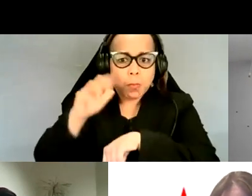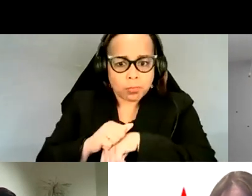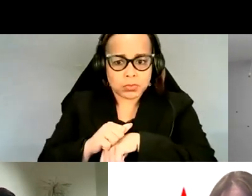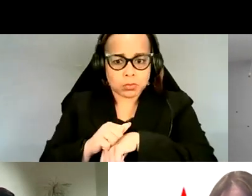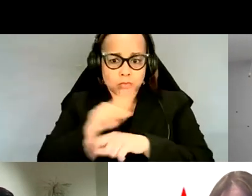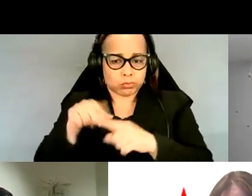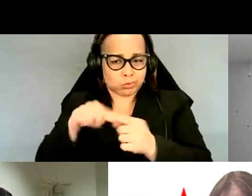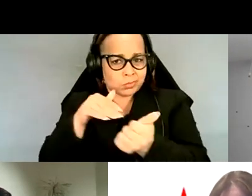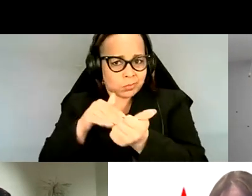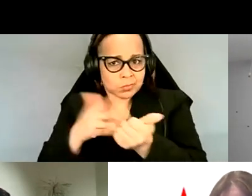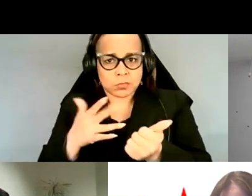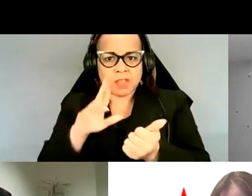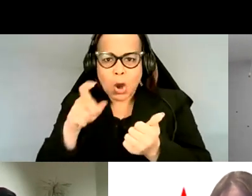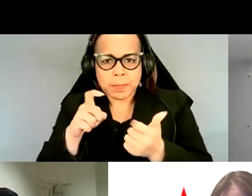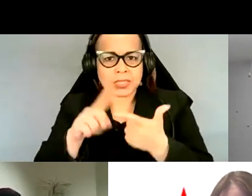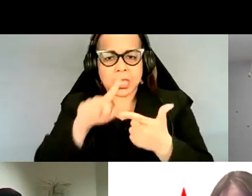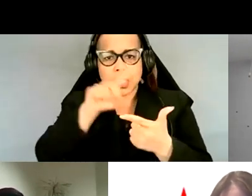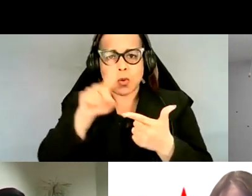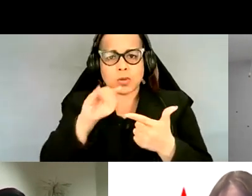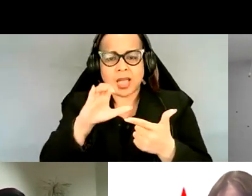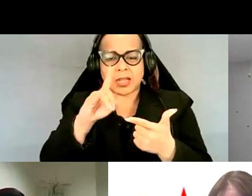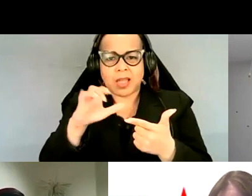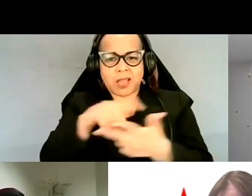healthcare providers or pharmacies or ZocDoc?